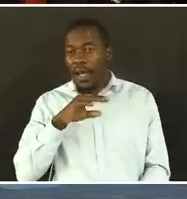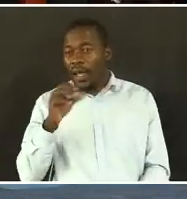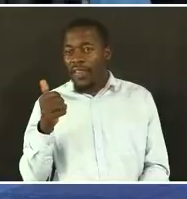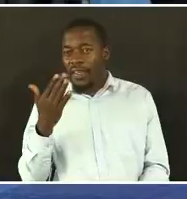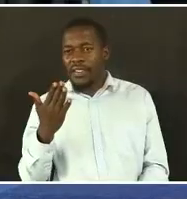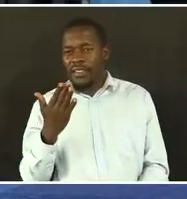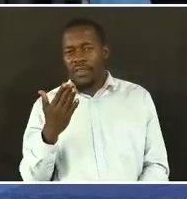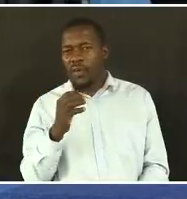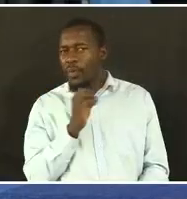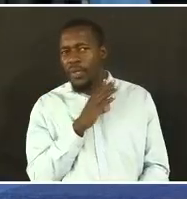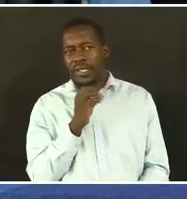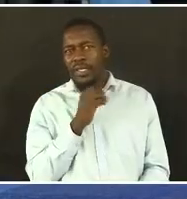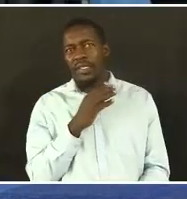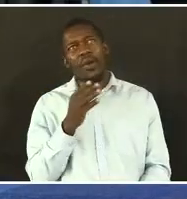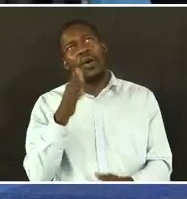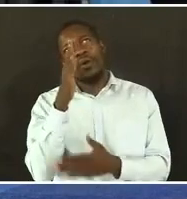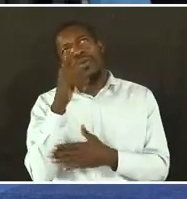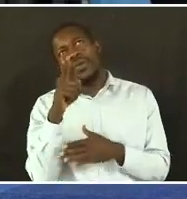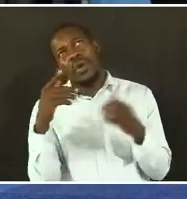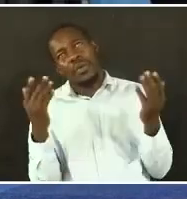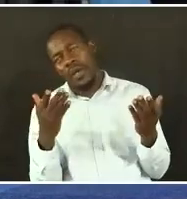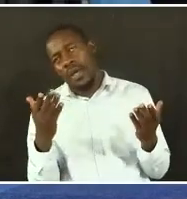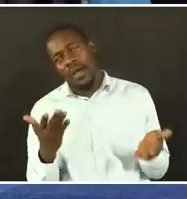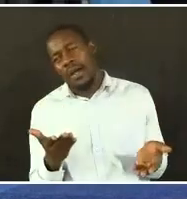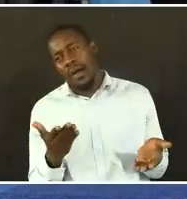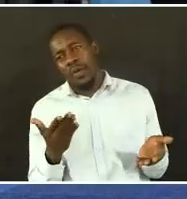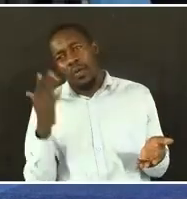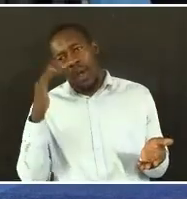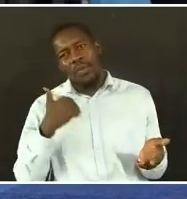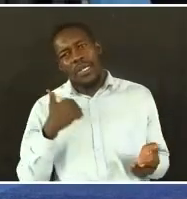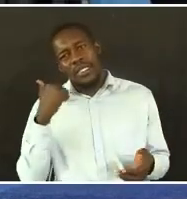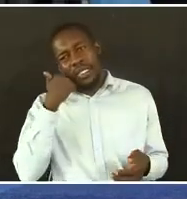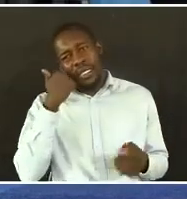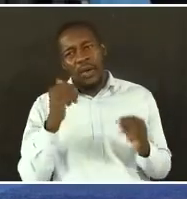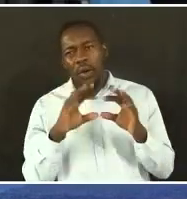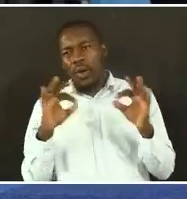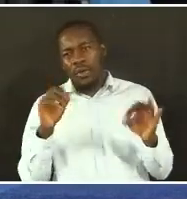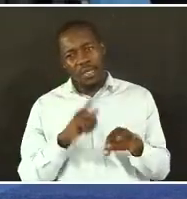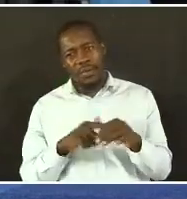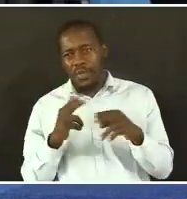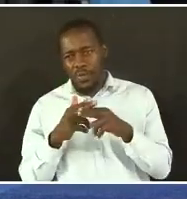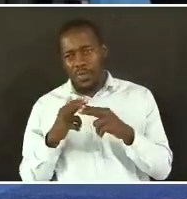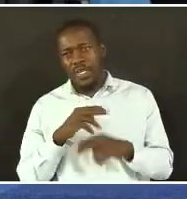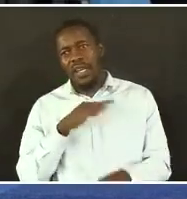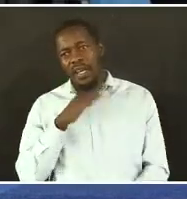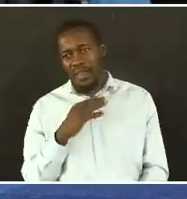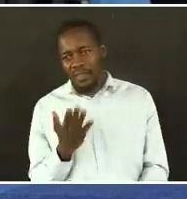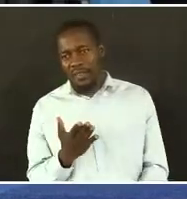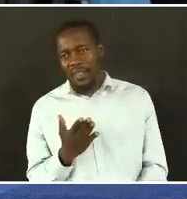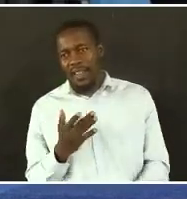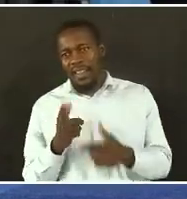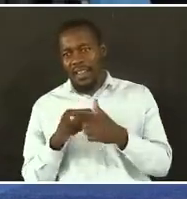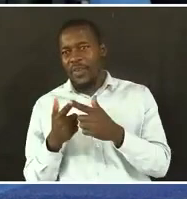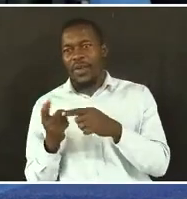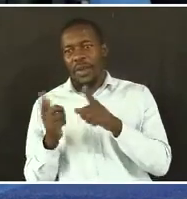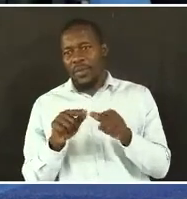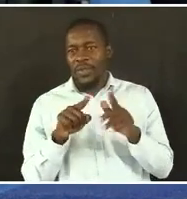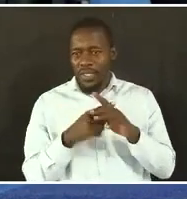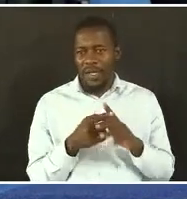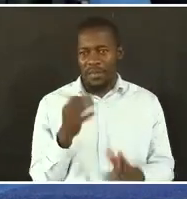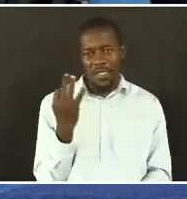Bible, it's okay. So if you are thinking of being part of this, if you can provide